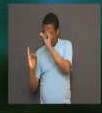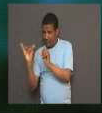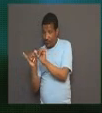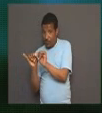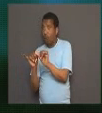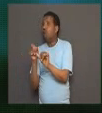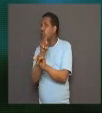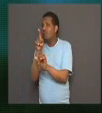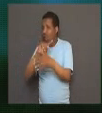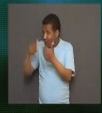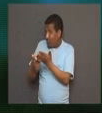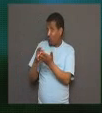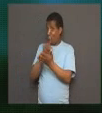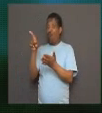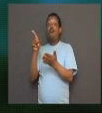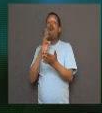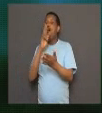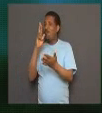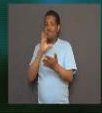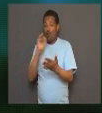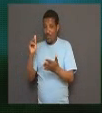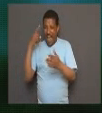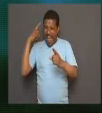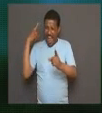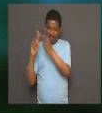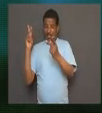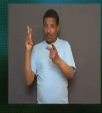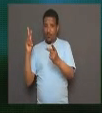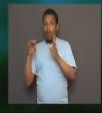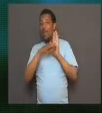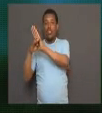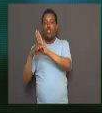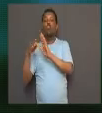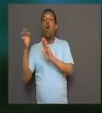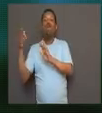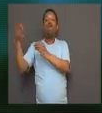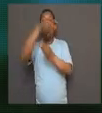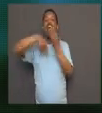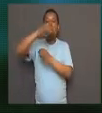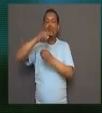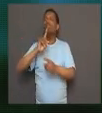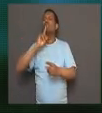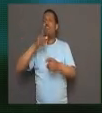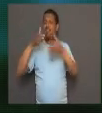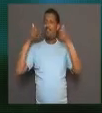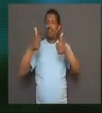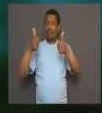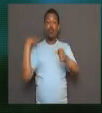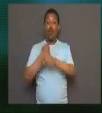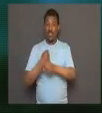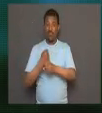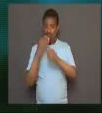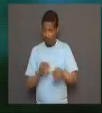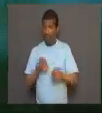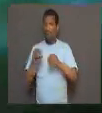not accurate representations of an area. Excellent work. Let us